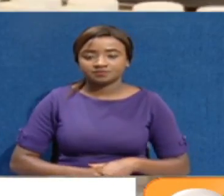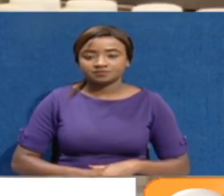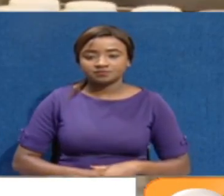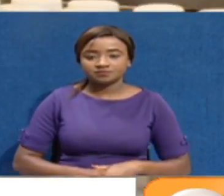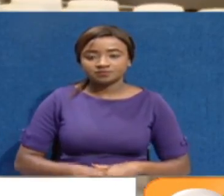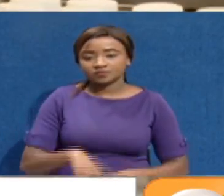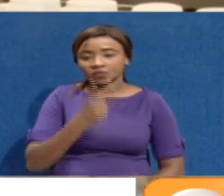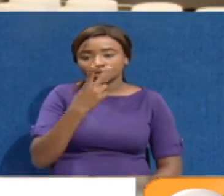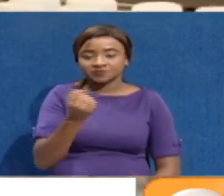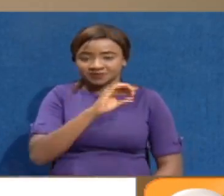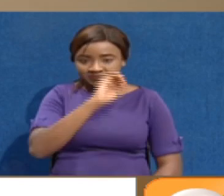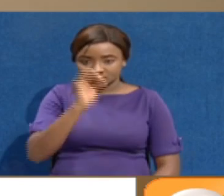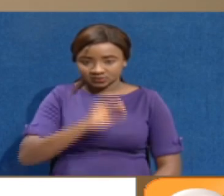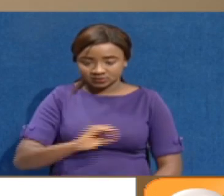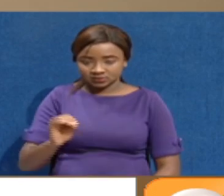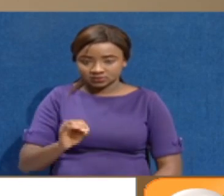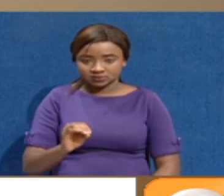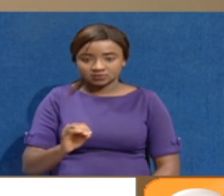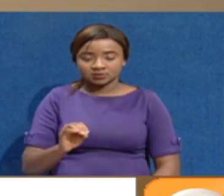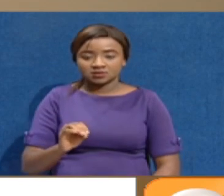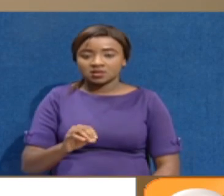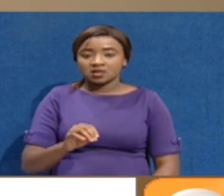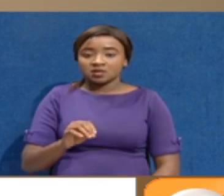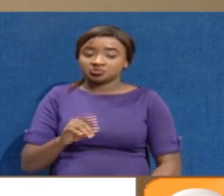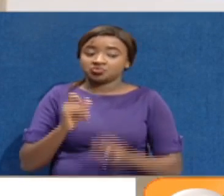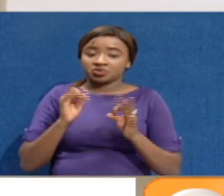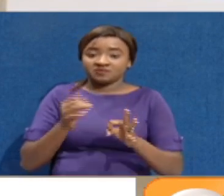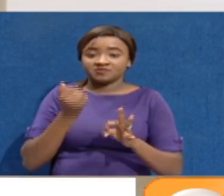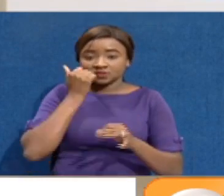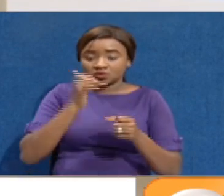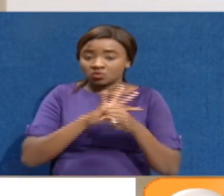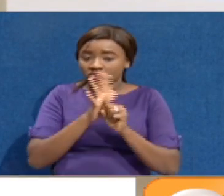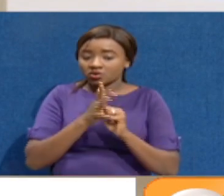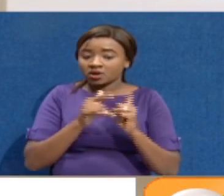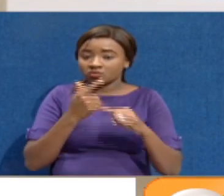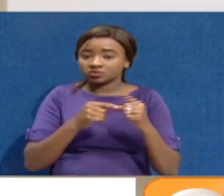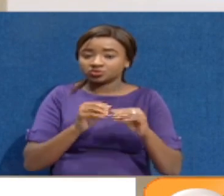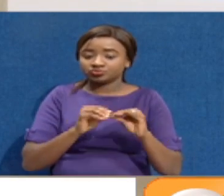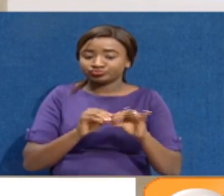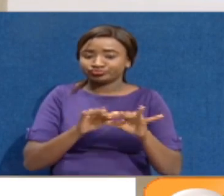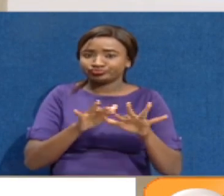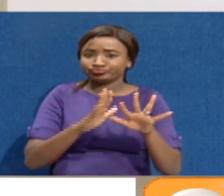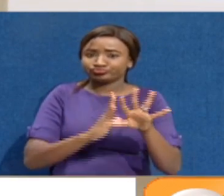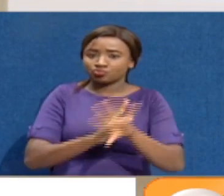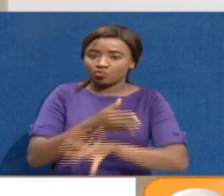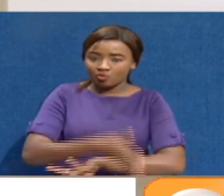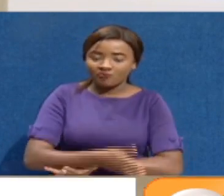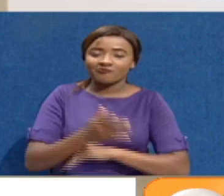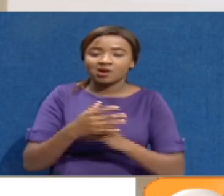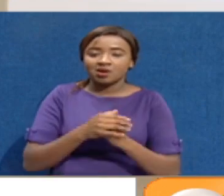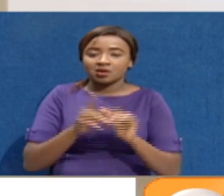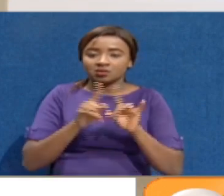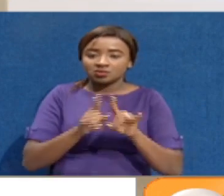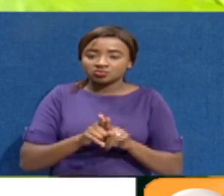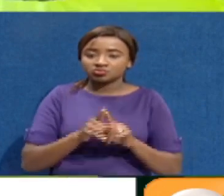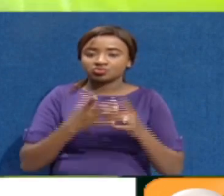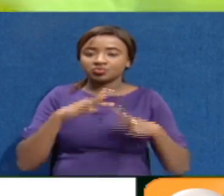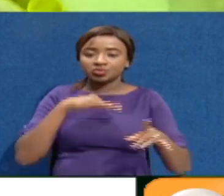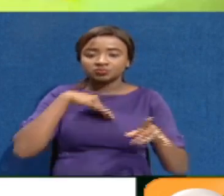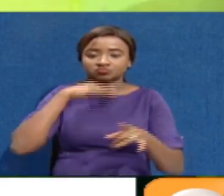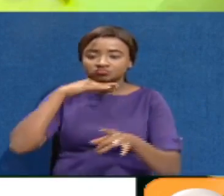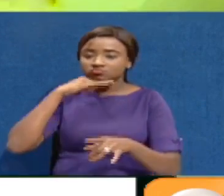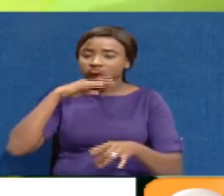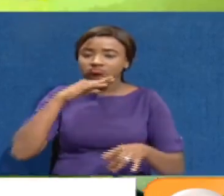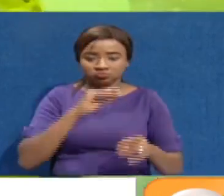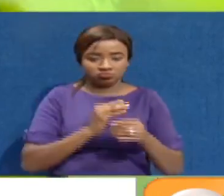25%, and case numbers and deaths exceeding KEMRI's predictions. This is because variants make drugs and vaccines less effective and